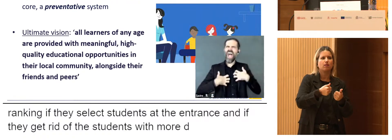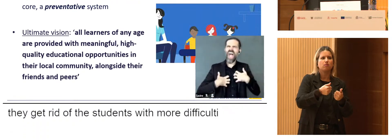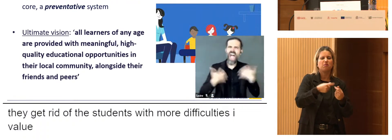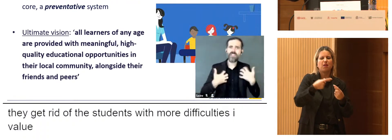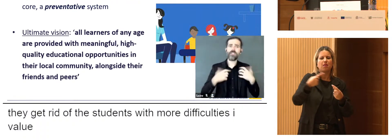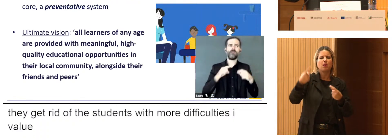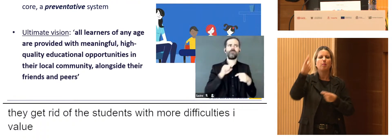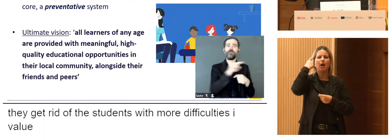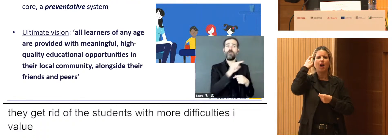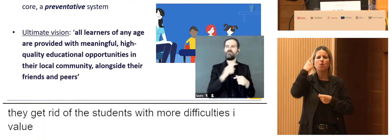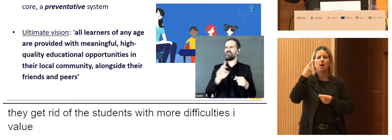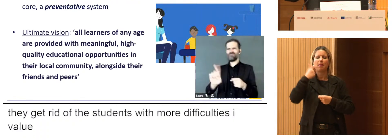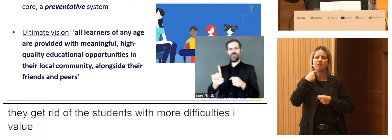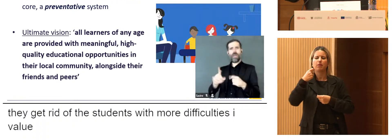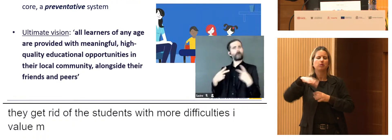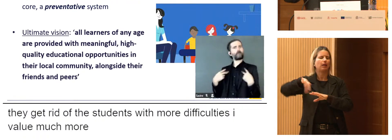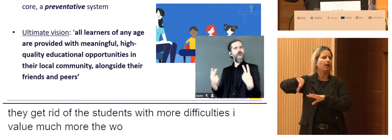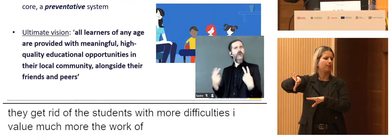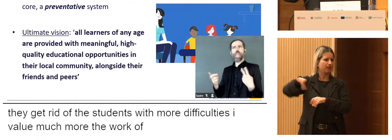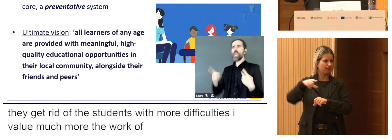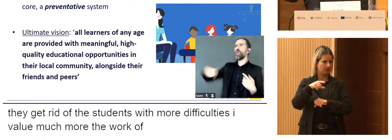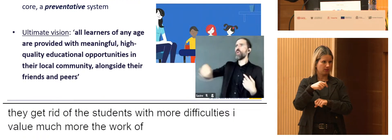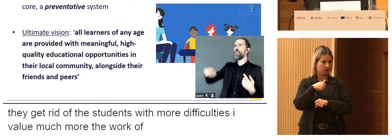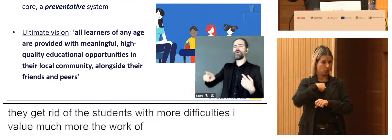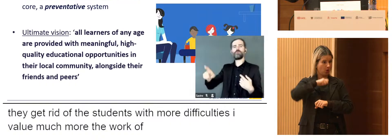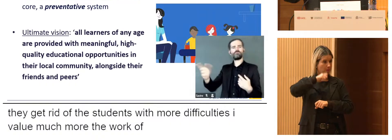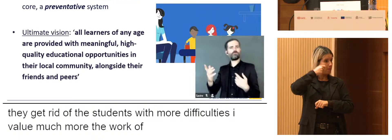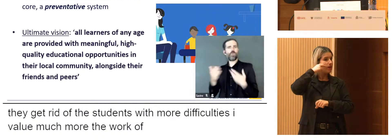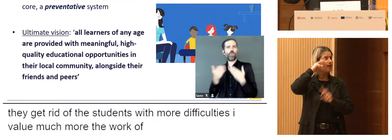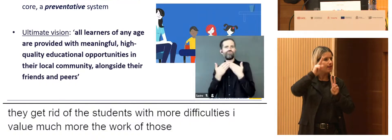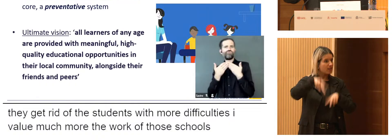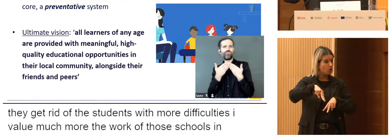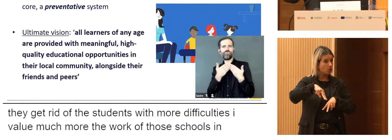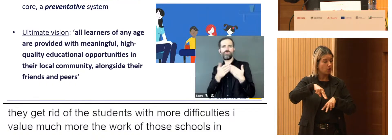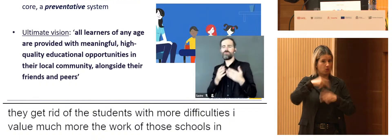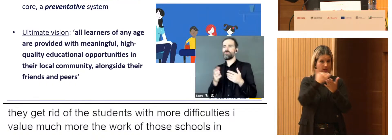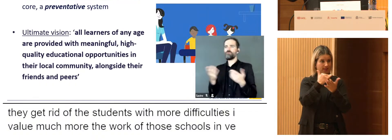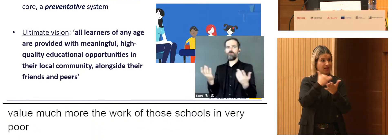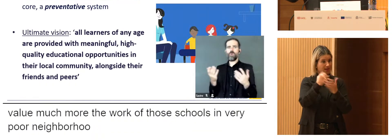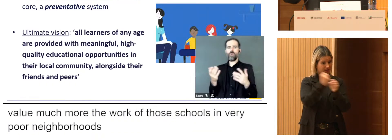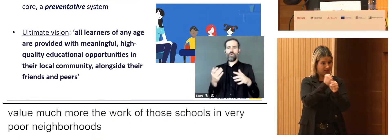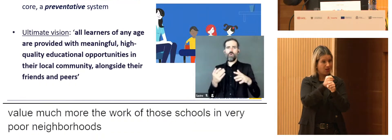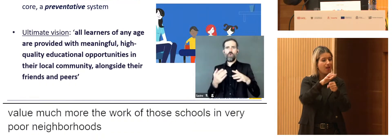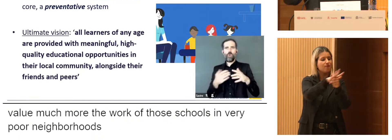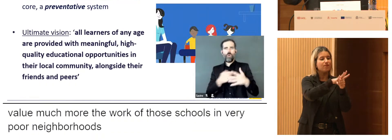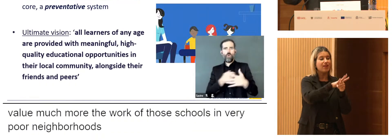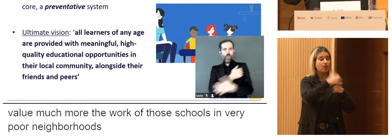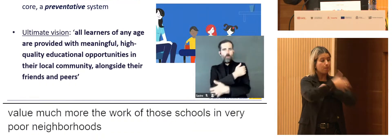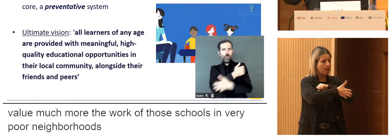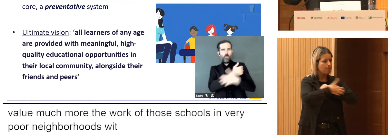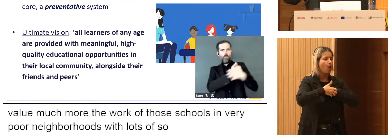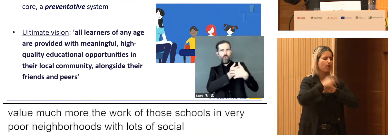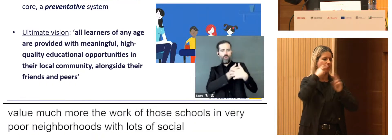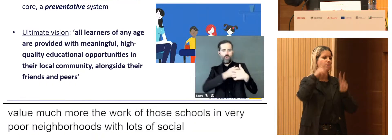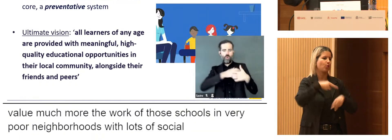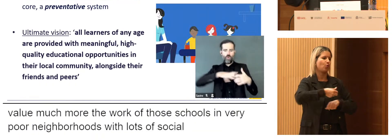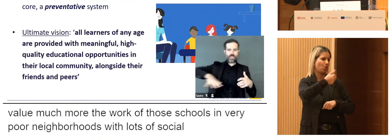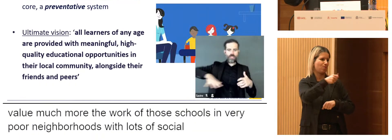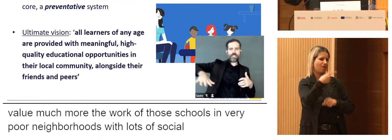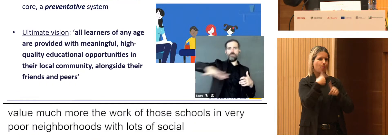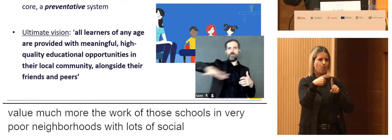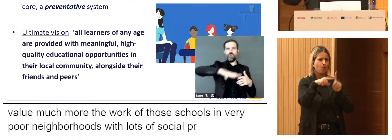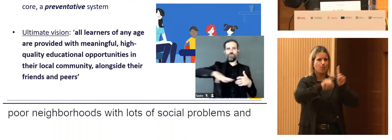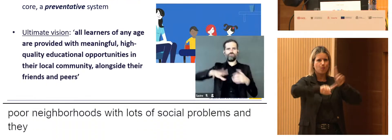more the work of those schools in very poor neighborhoods with lots of social problems, and they